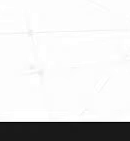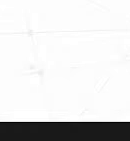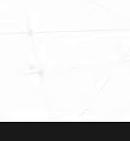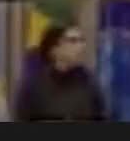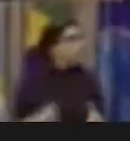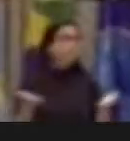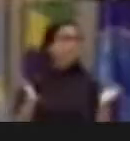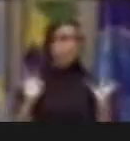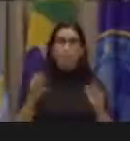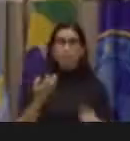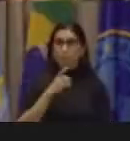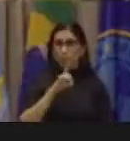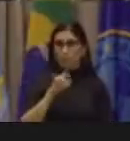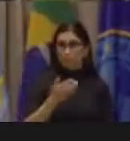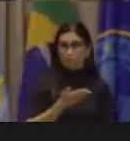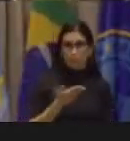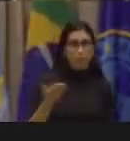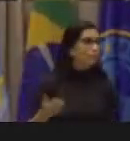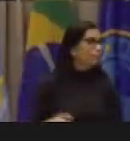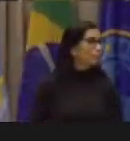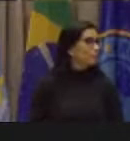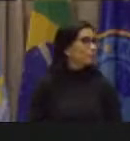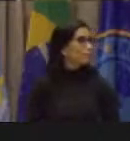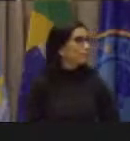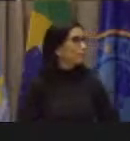Good morning, everyone.